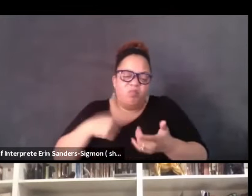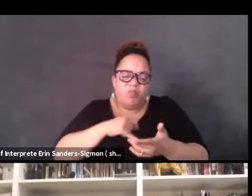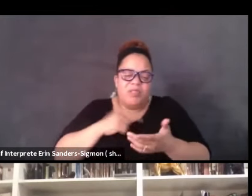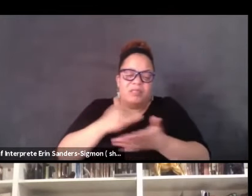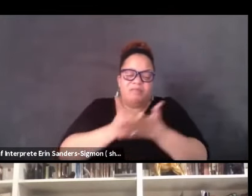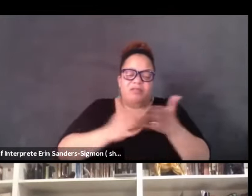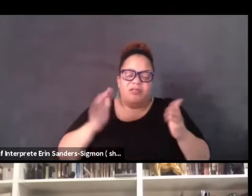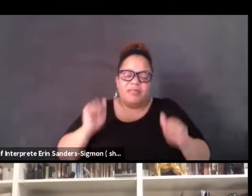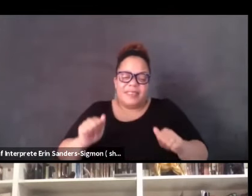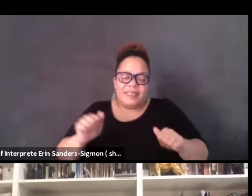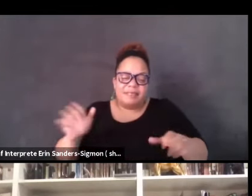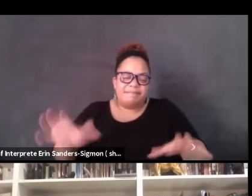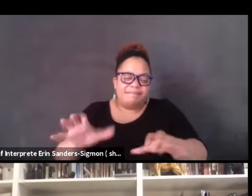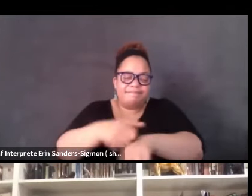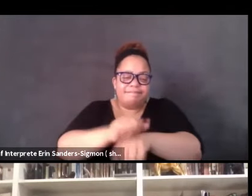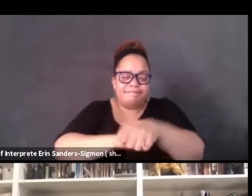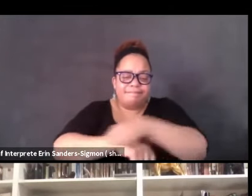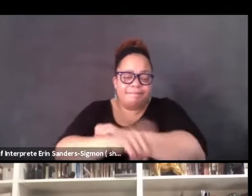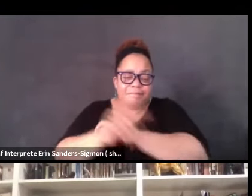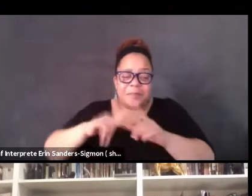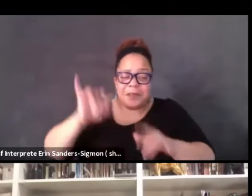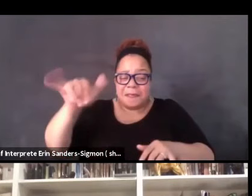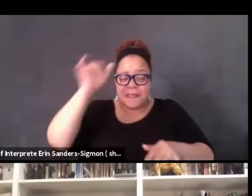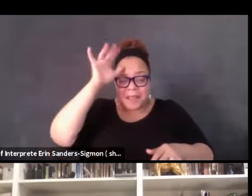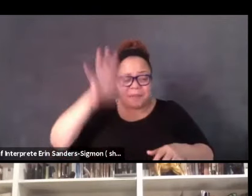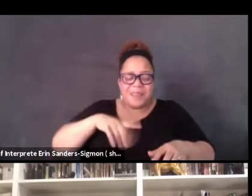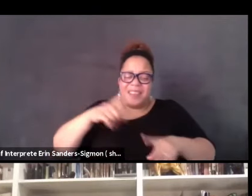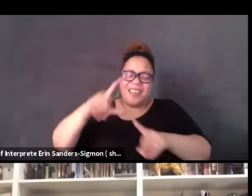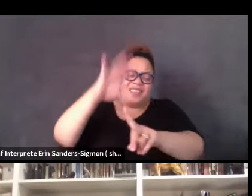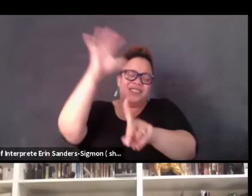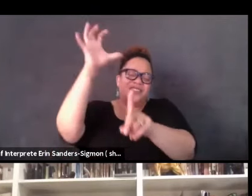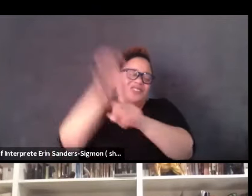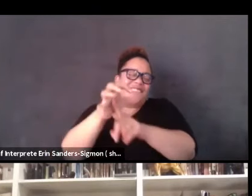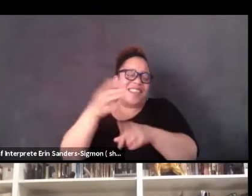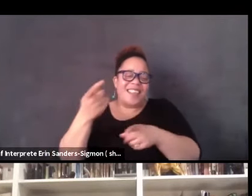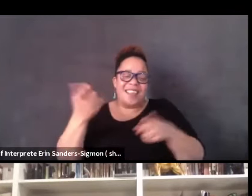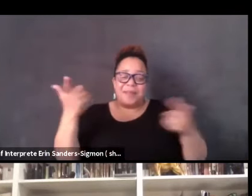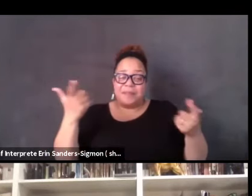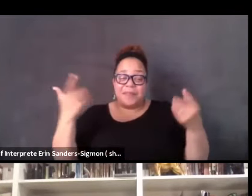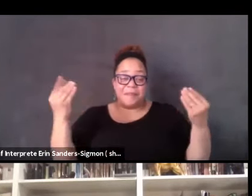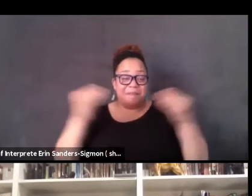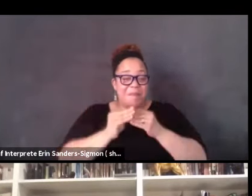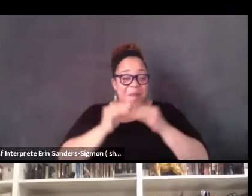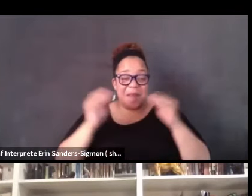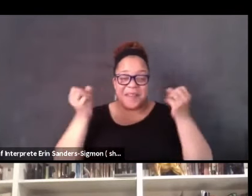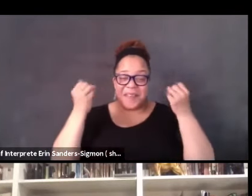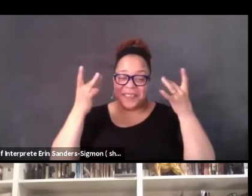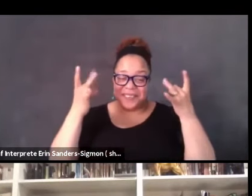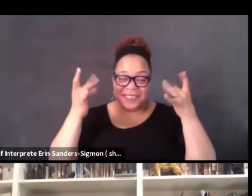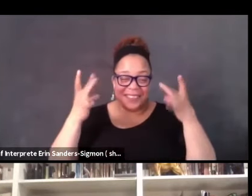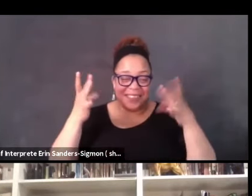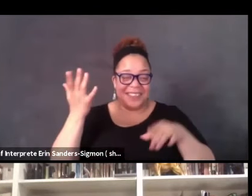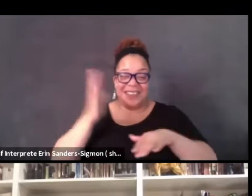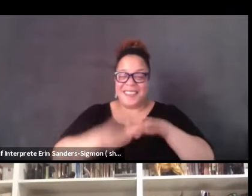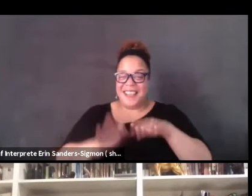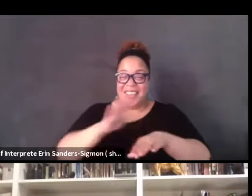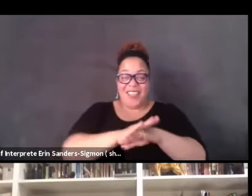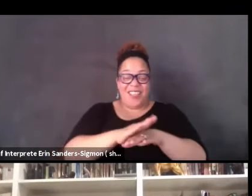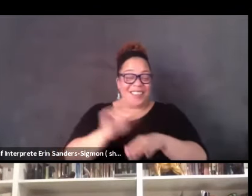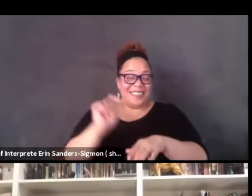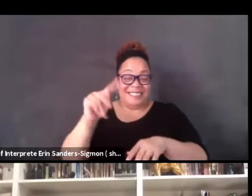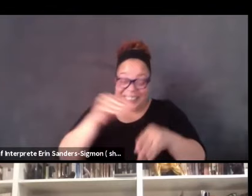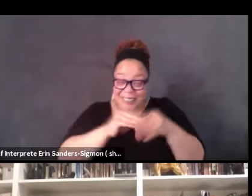is about. He is even more amazing than the person you see on TV. Make some noise, y'all, for Keith